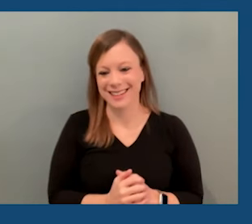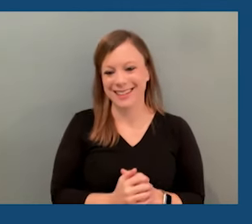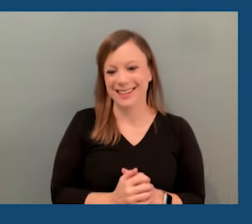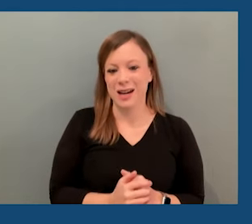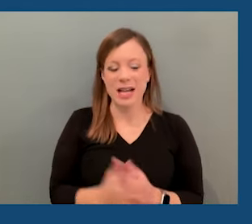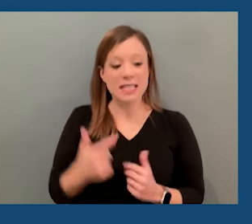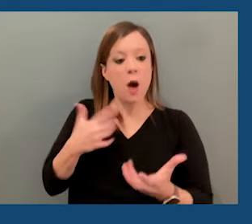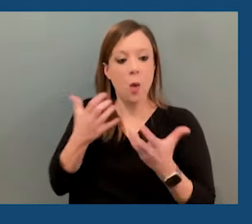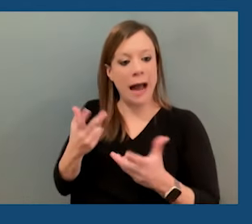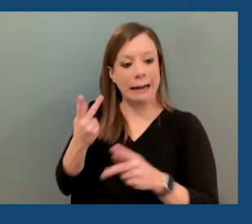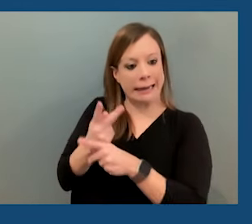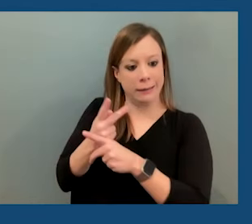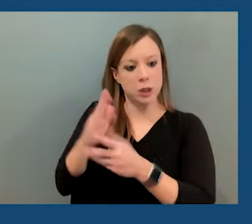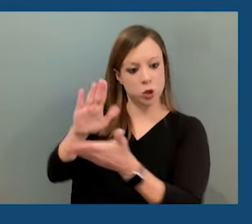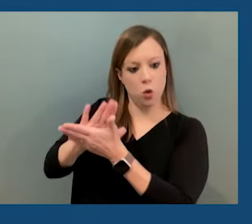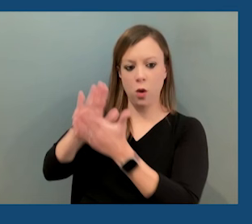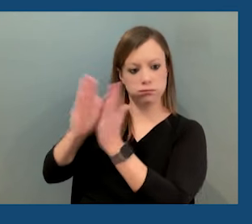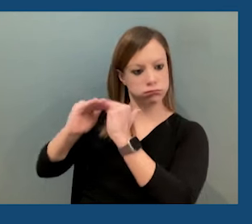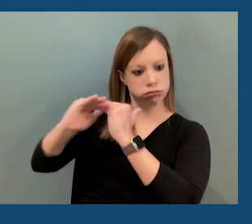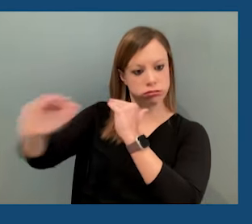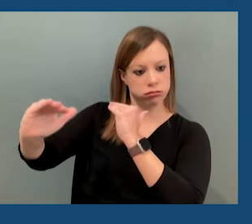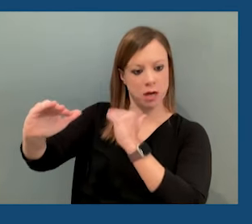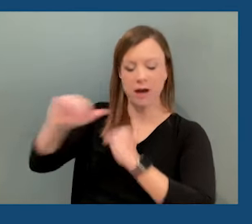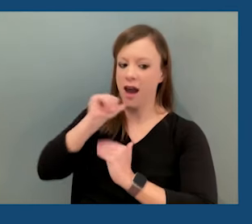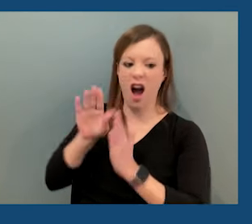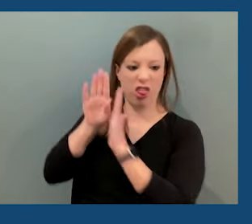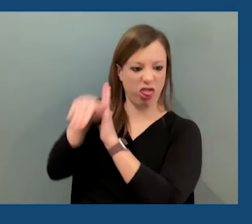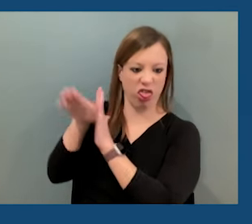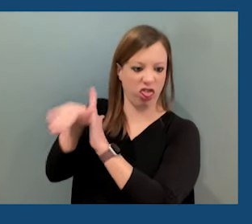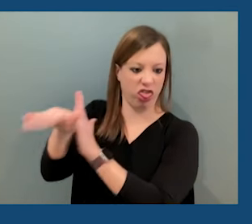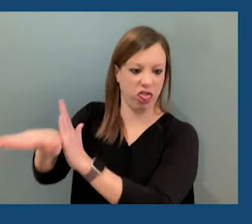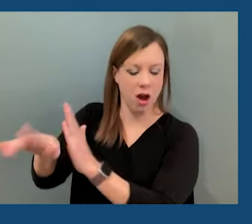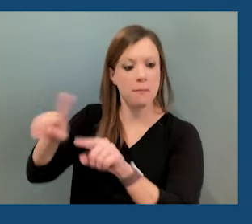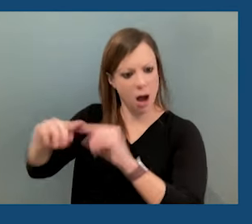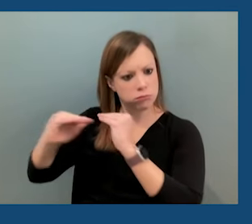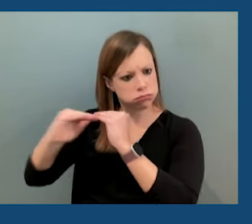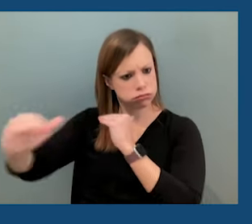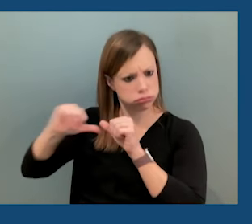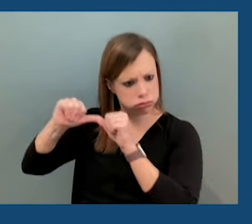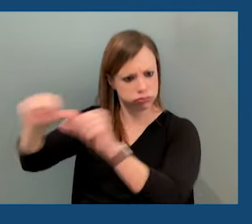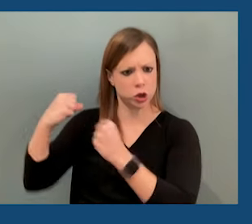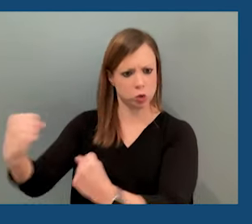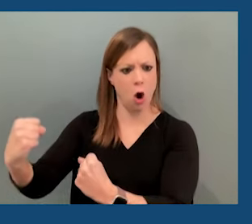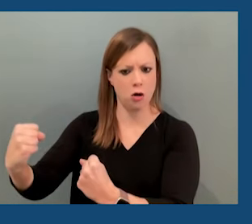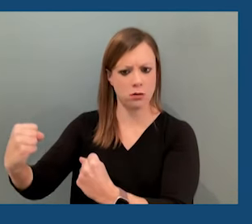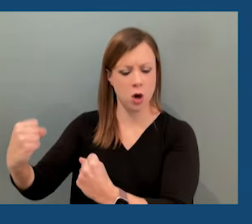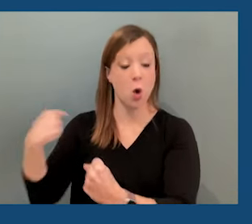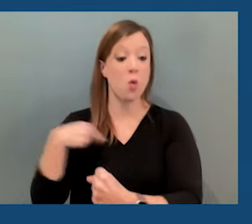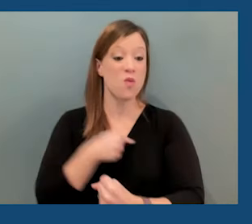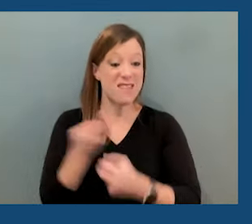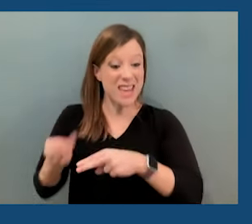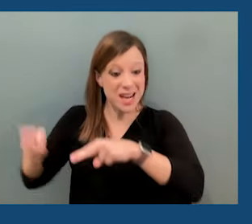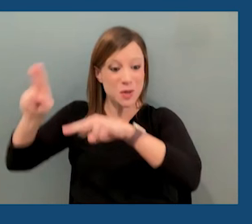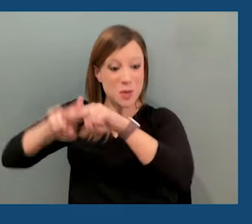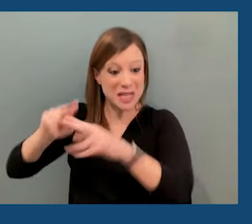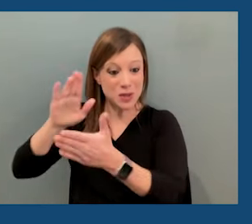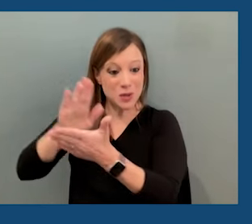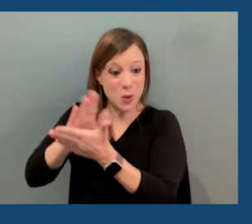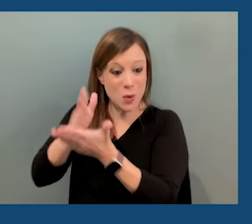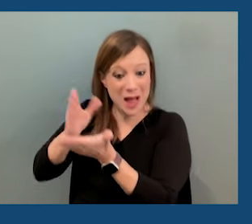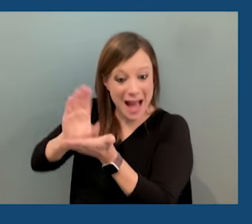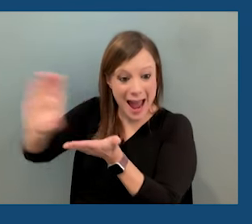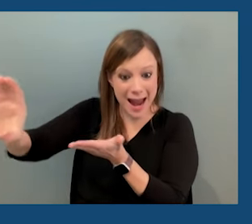in partnership with the legislature, we've increased school aid by the largest amounts ever in history, ever